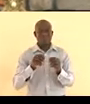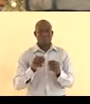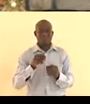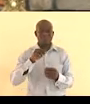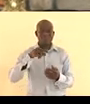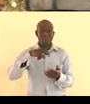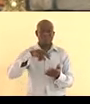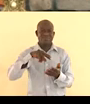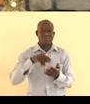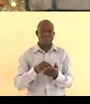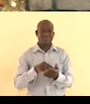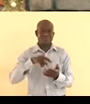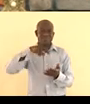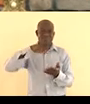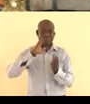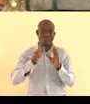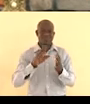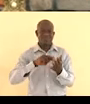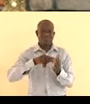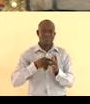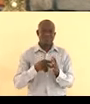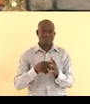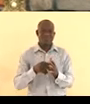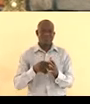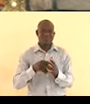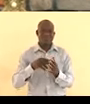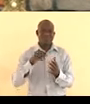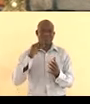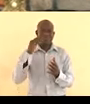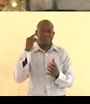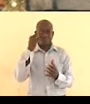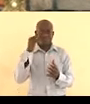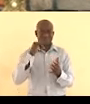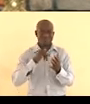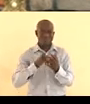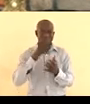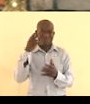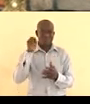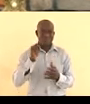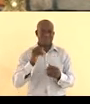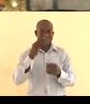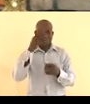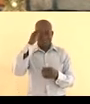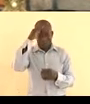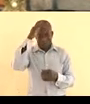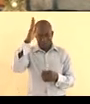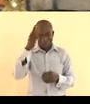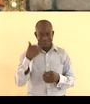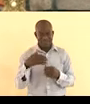to a halt and he looked, they said it was a man of God.